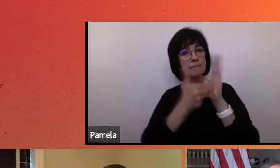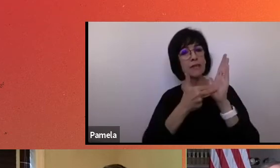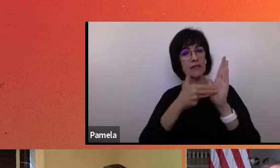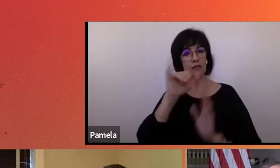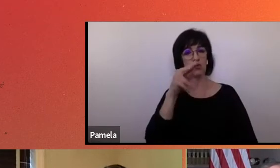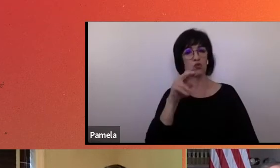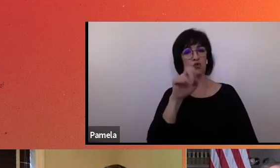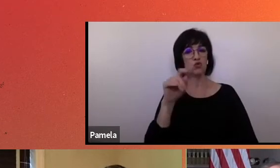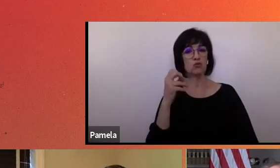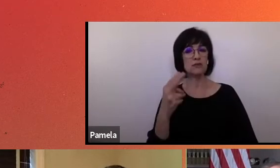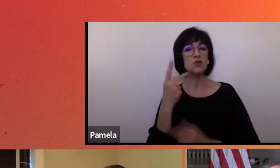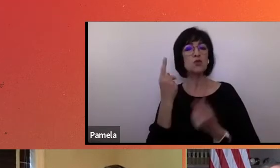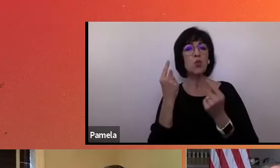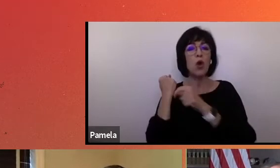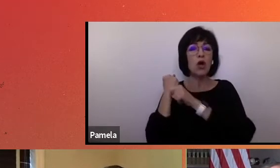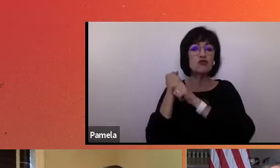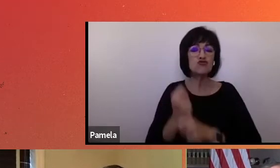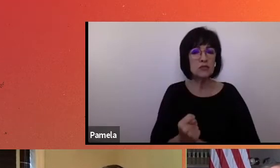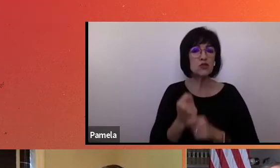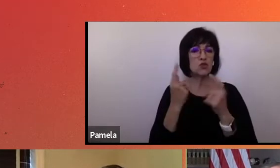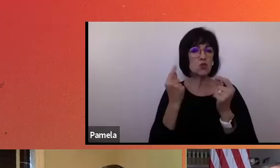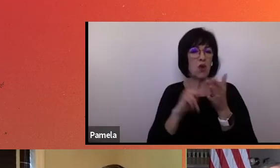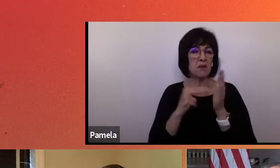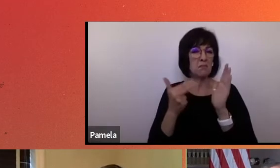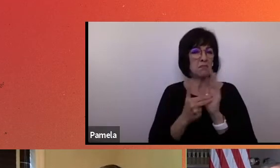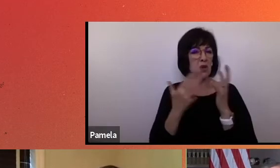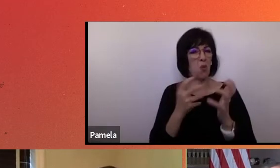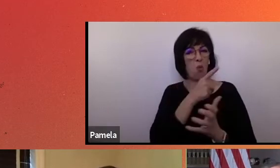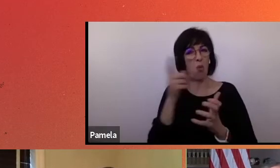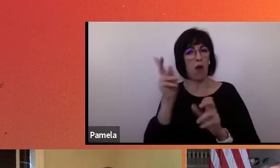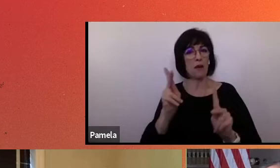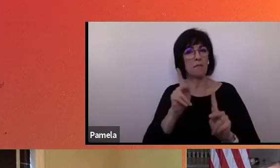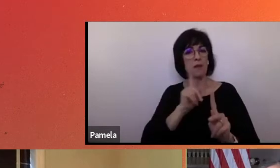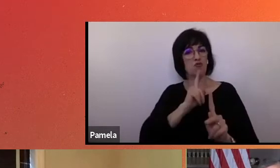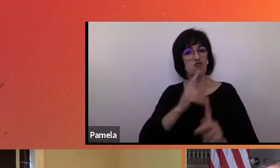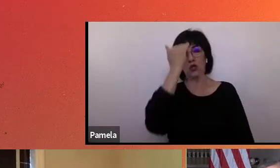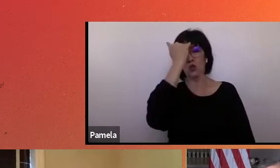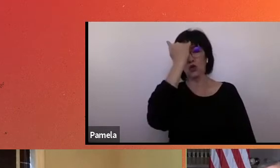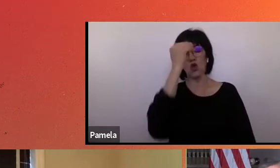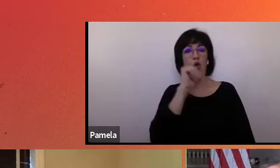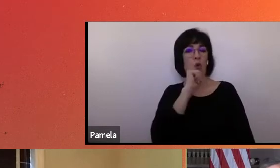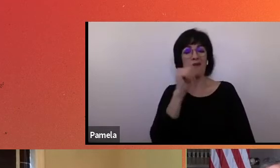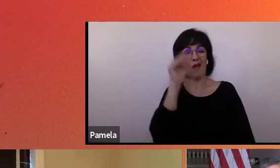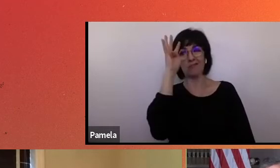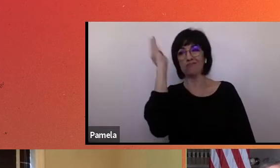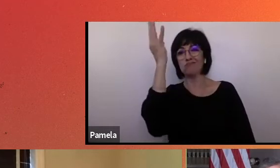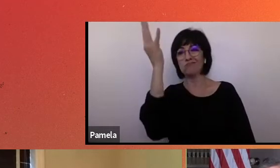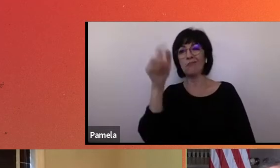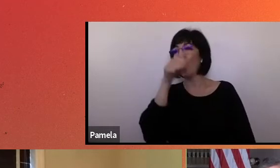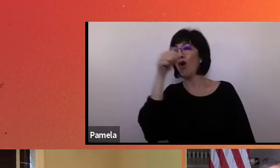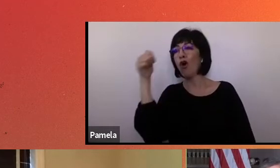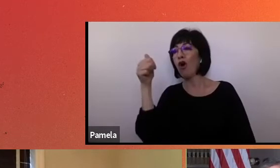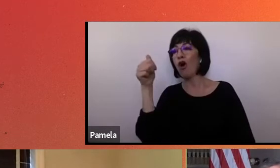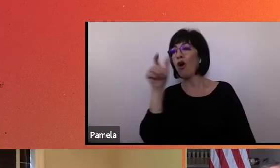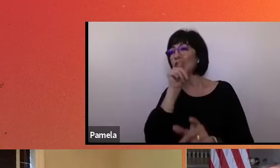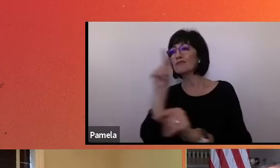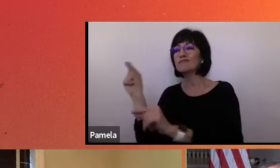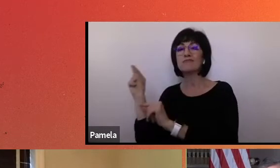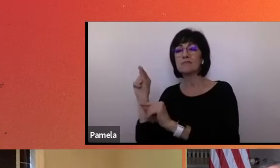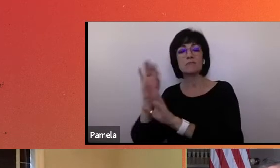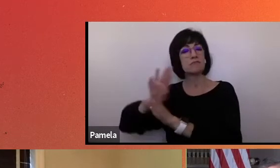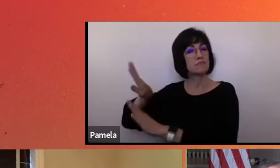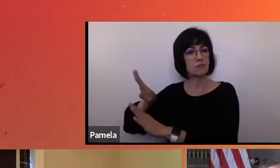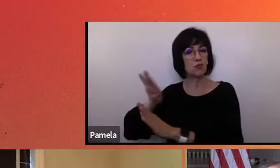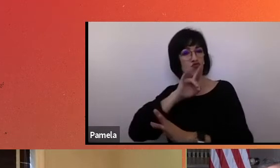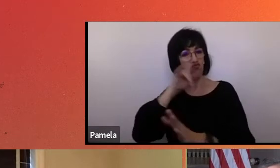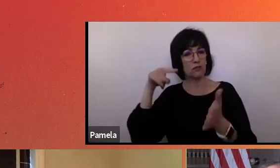and the tradition. So as I made phone calls, and David, I'll go back to you in a second and then let Dr.